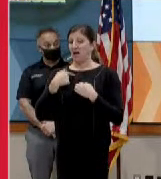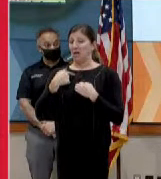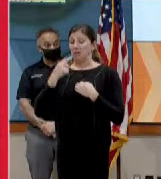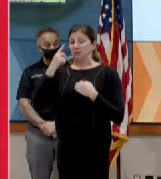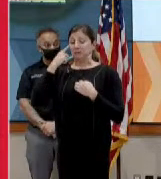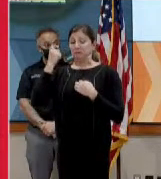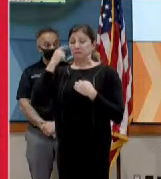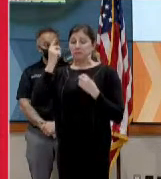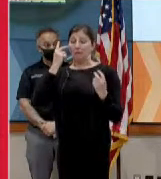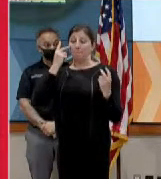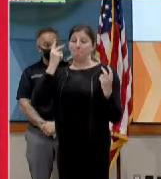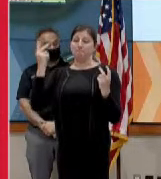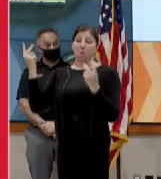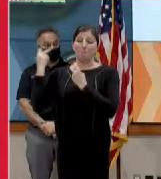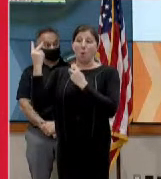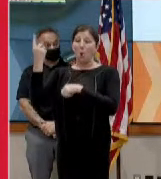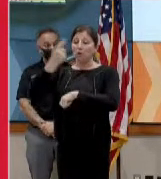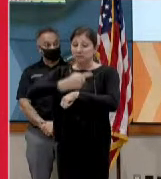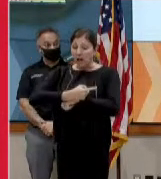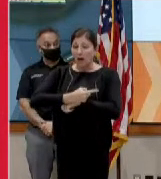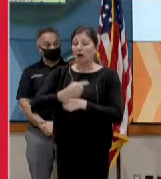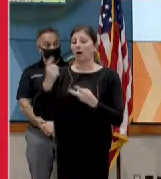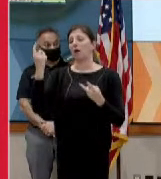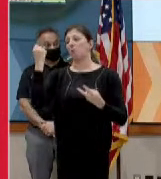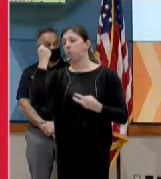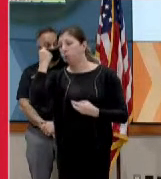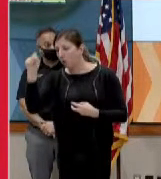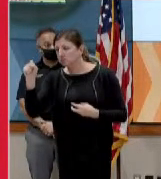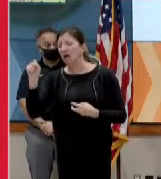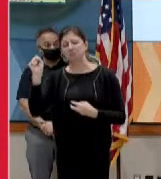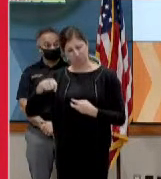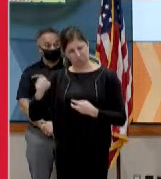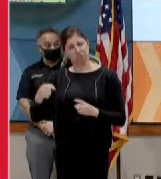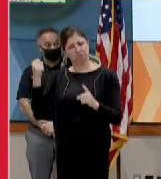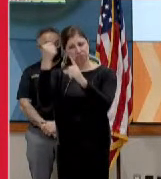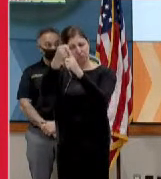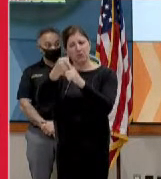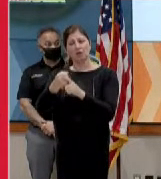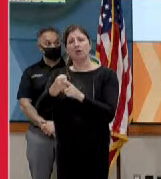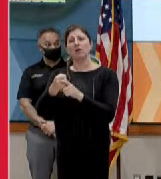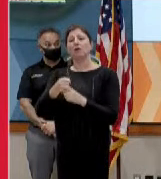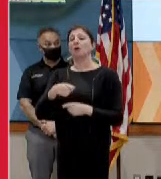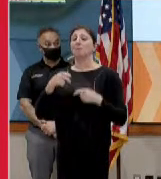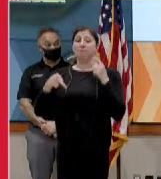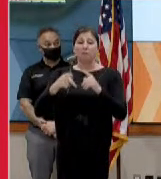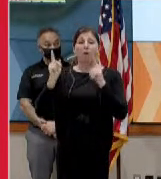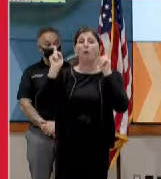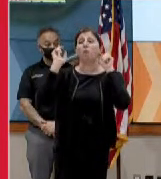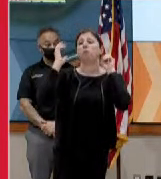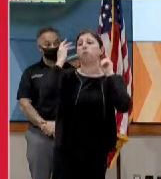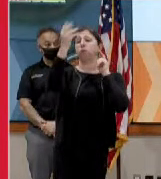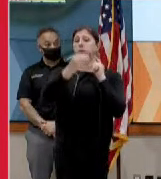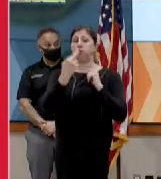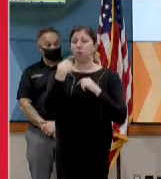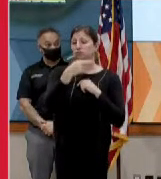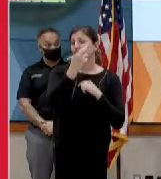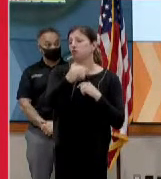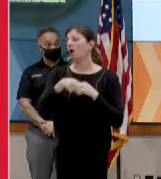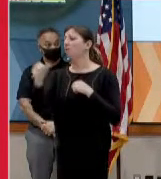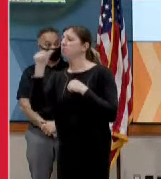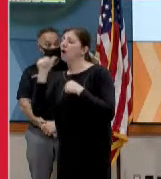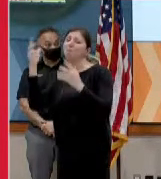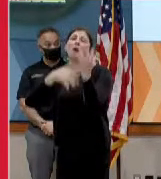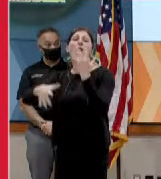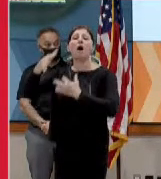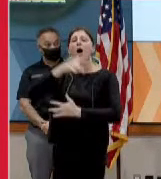that protests had an impact, and so have all folks going to restaurants and bars and clubs and getting together as if nothing was